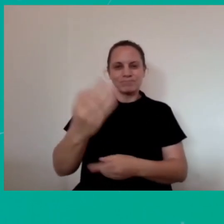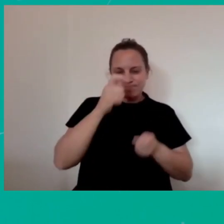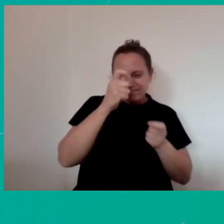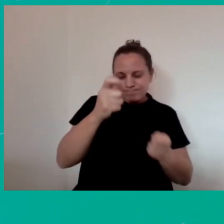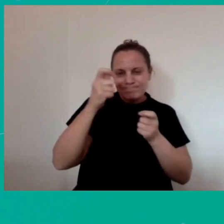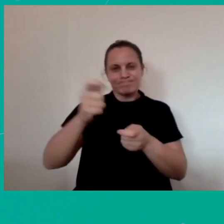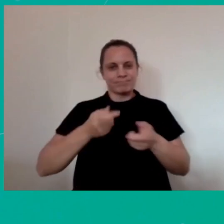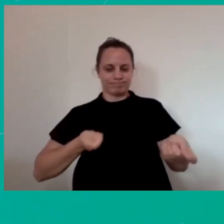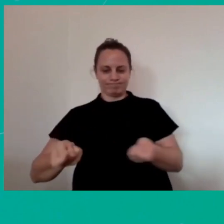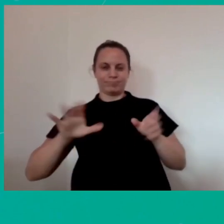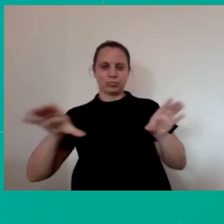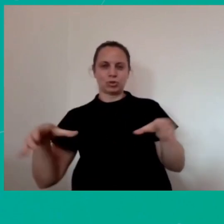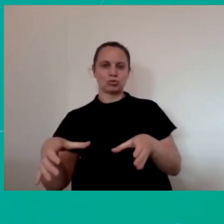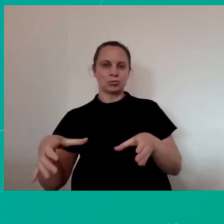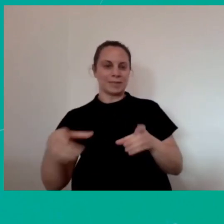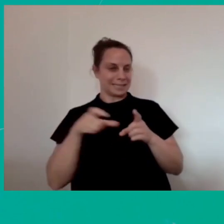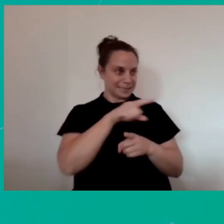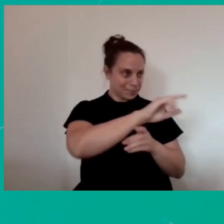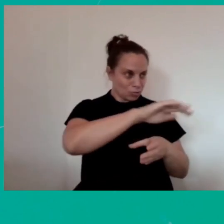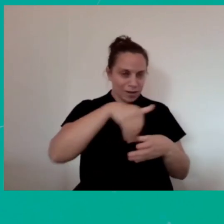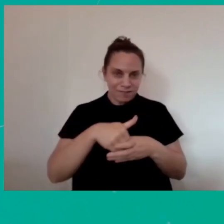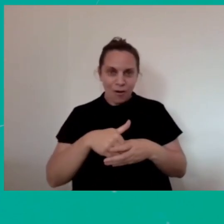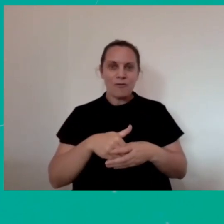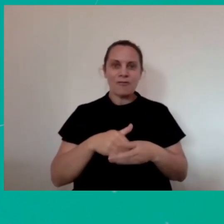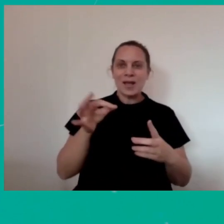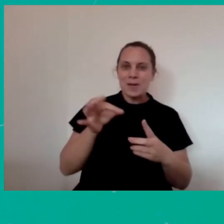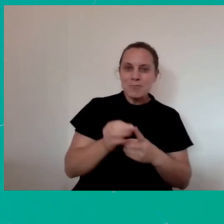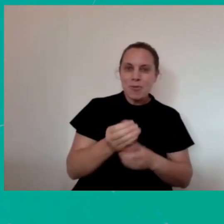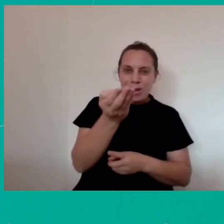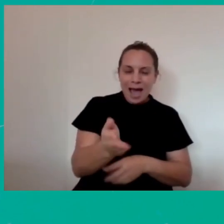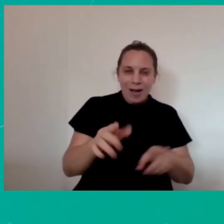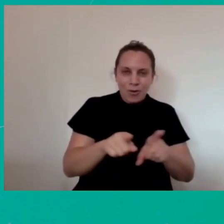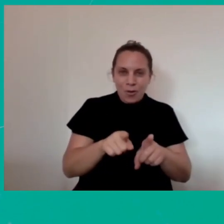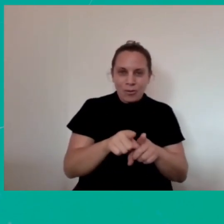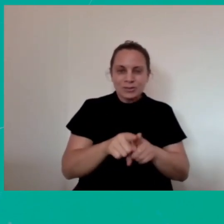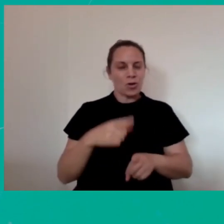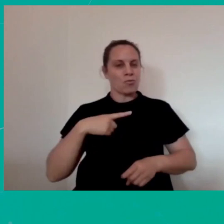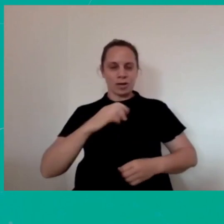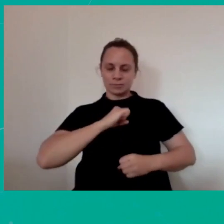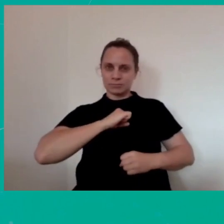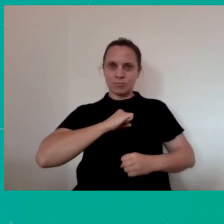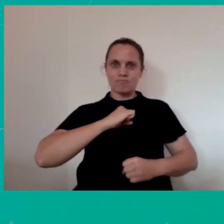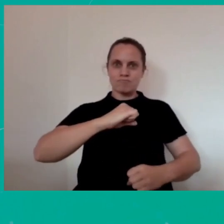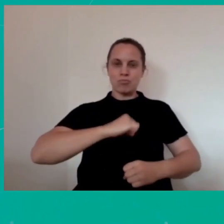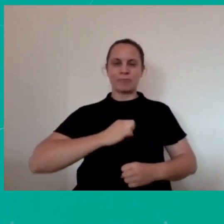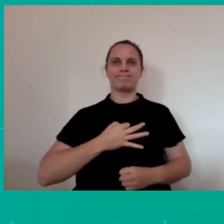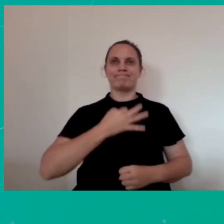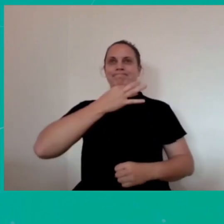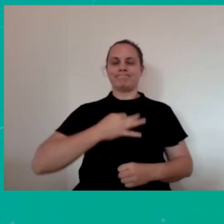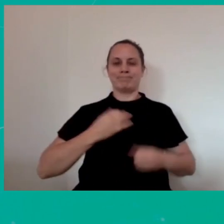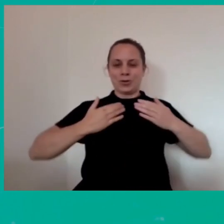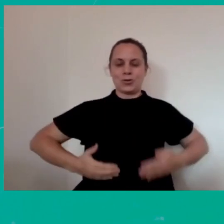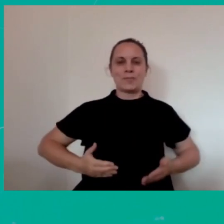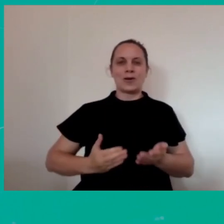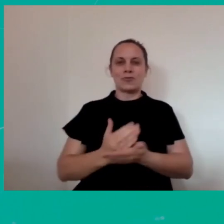that Debbie is part of. I'm mihi to Paula for making the brave step in the Human Rights Commission